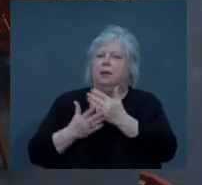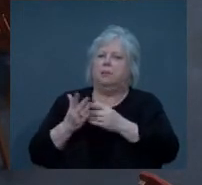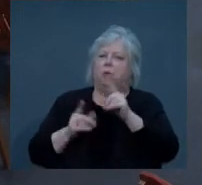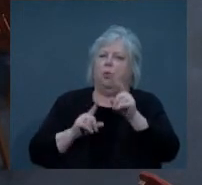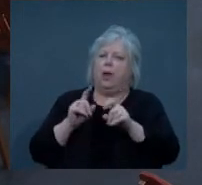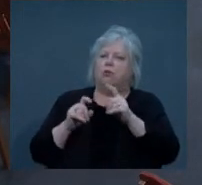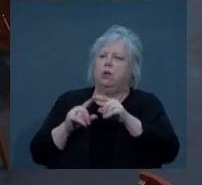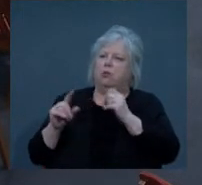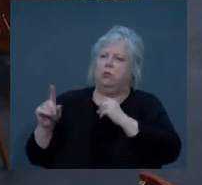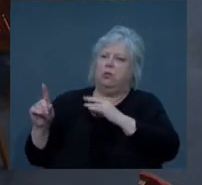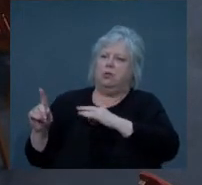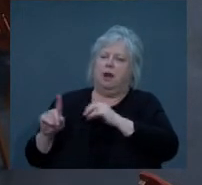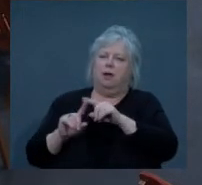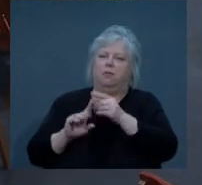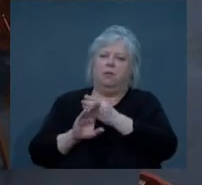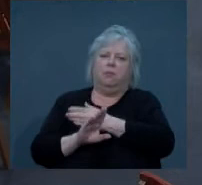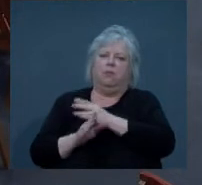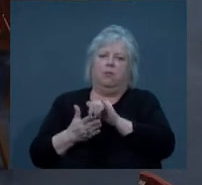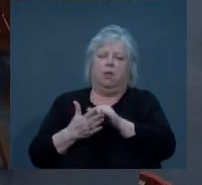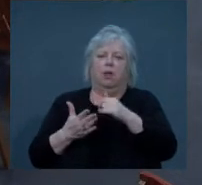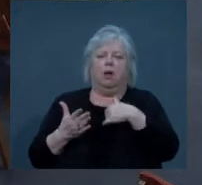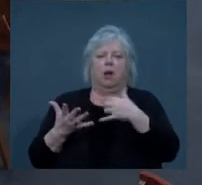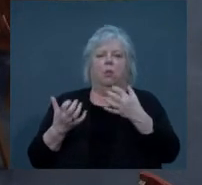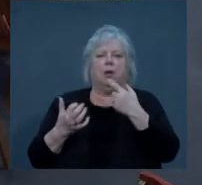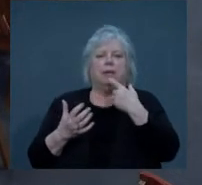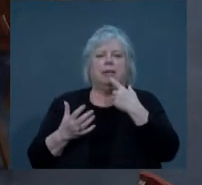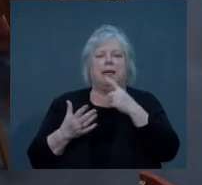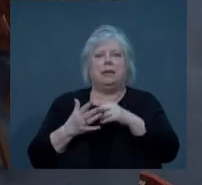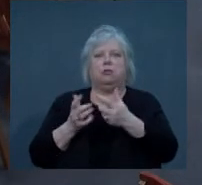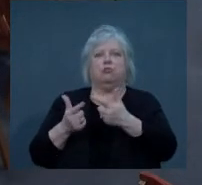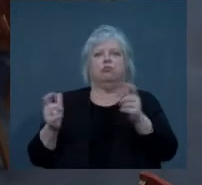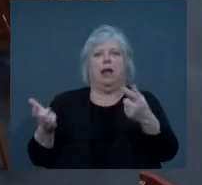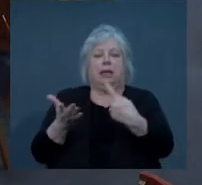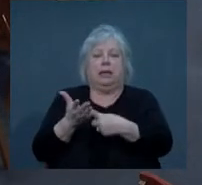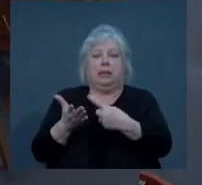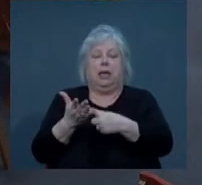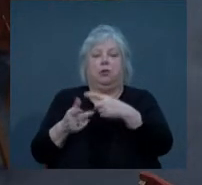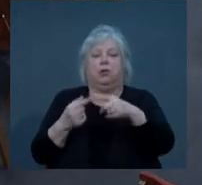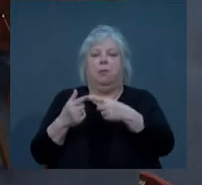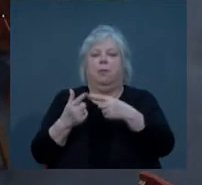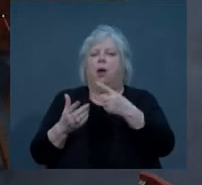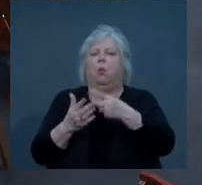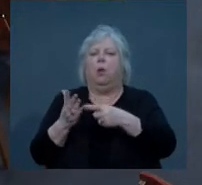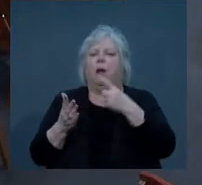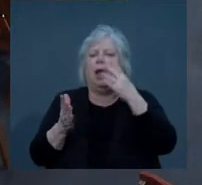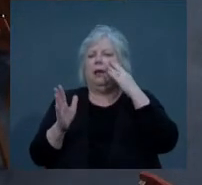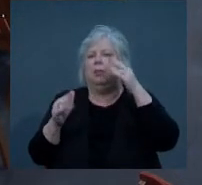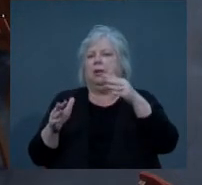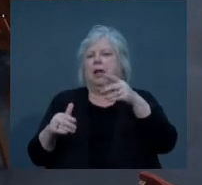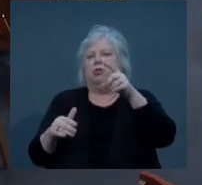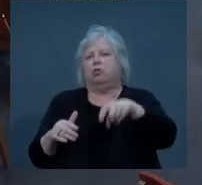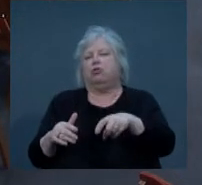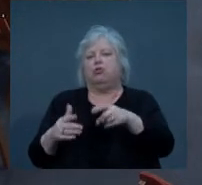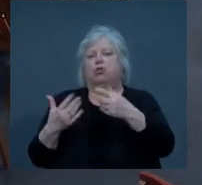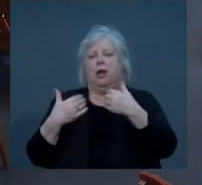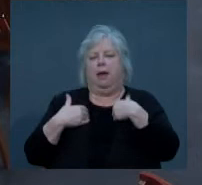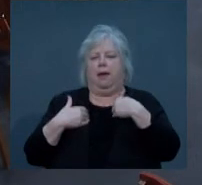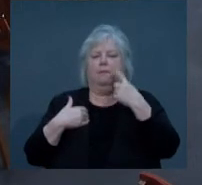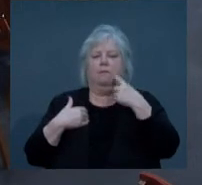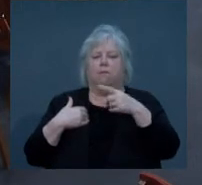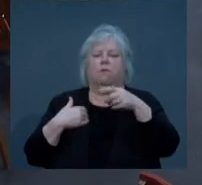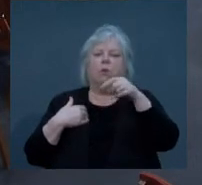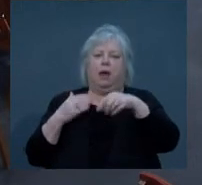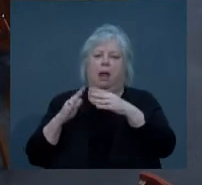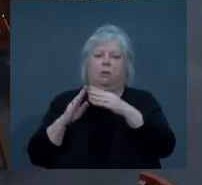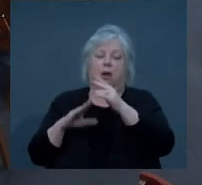but before I do that, I just want to say that it's a great discussion about what expectations should be for parking downtown. Parking is a challenge.